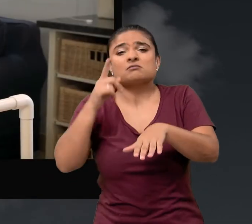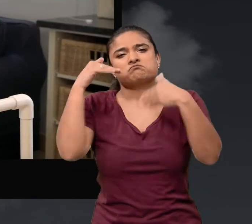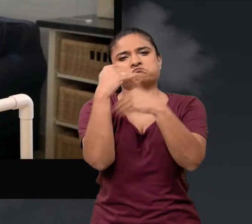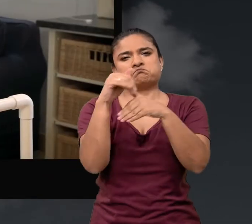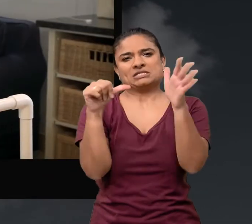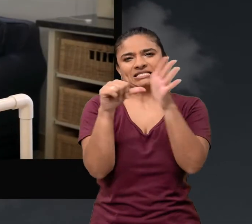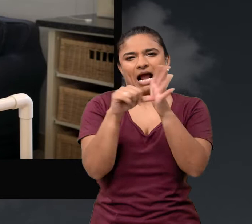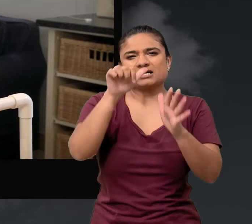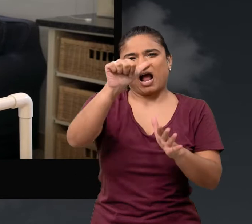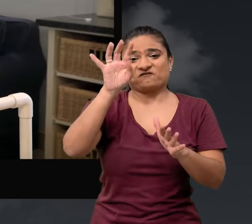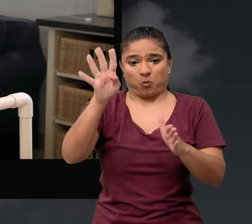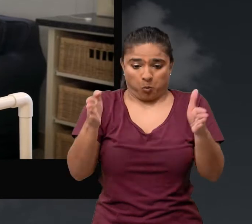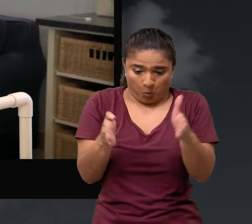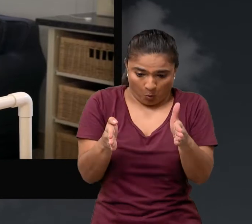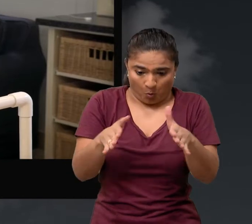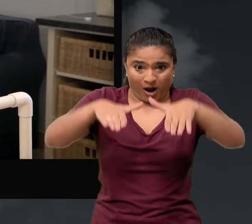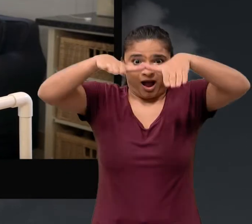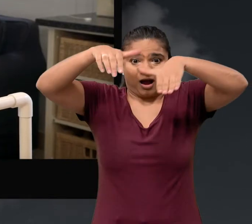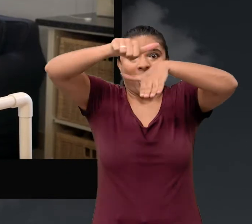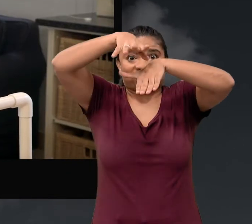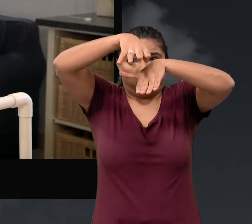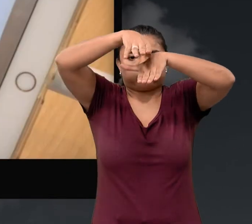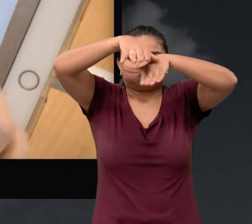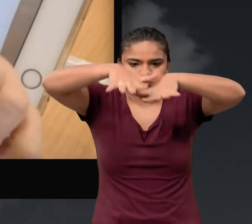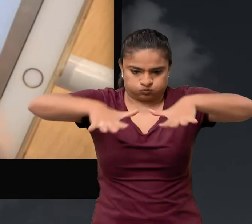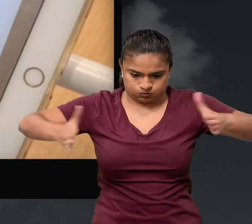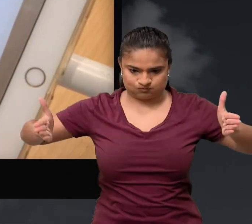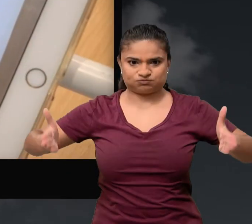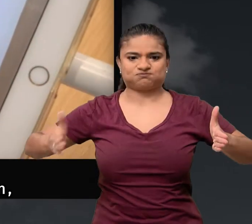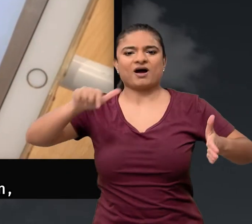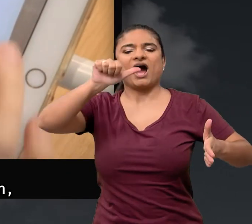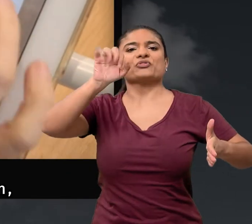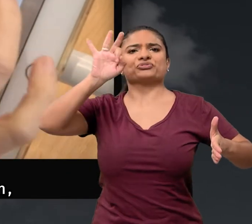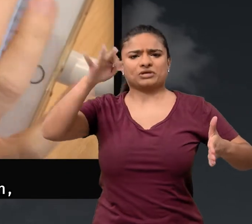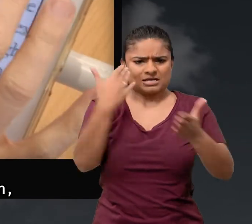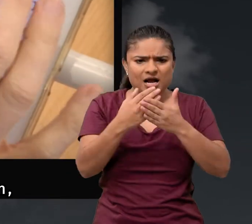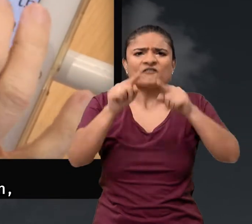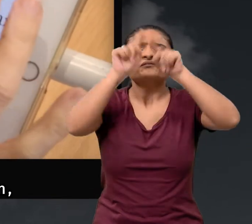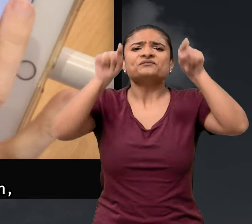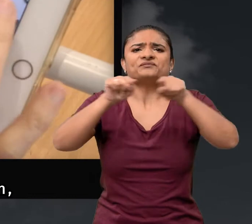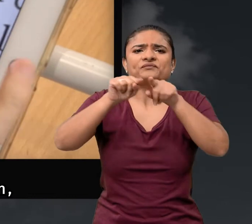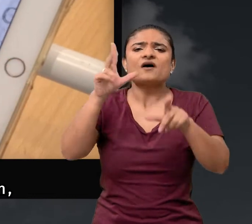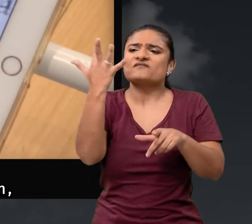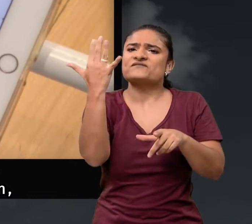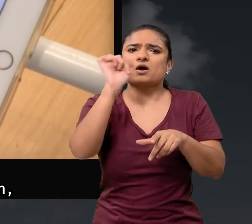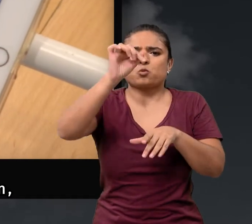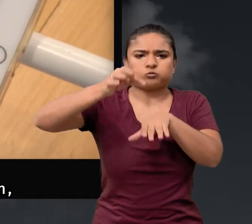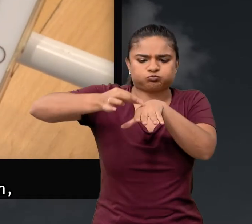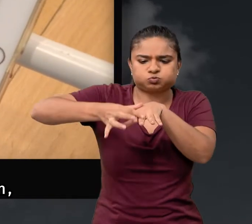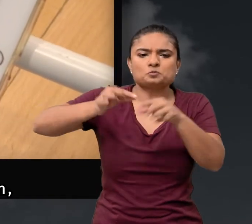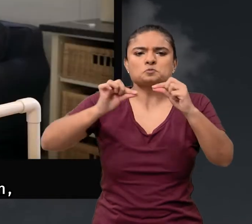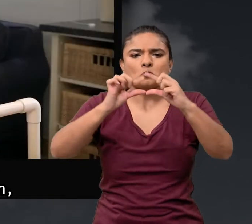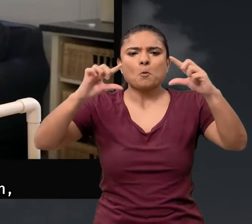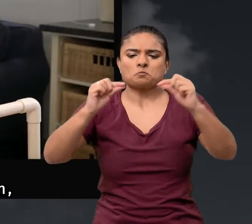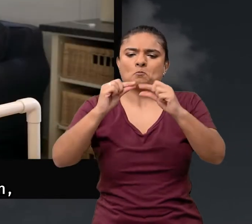get in an A4 page, and the highest height can get in an A3 page. And you can use one finger to move